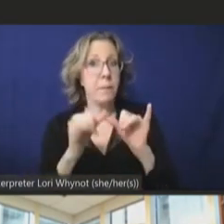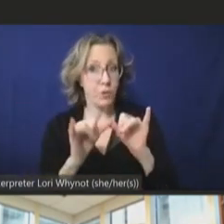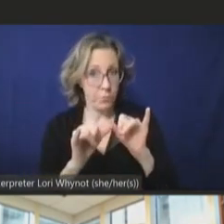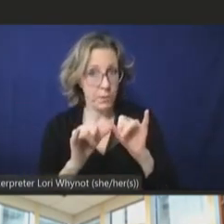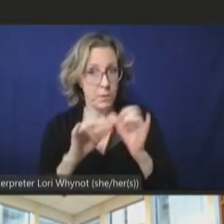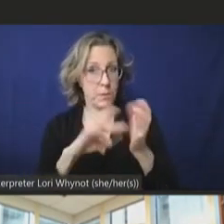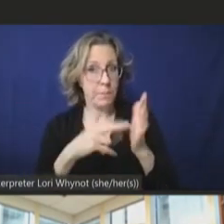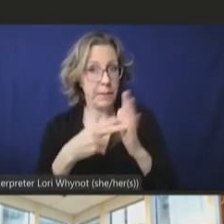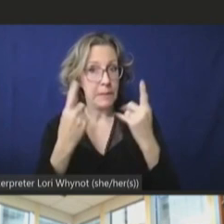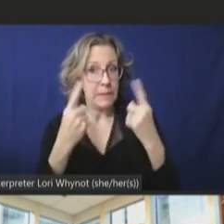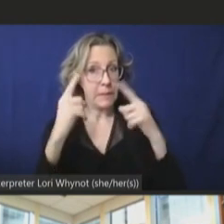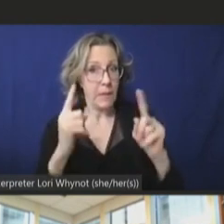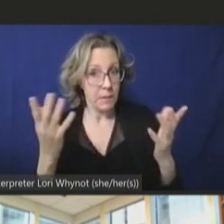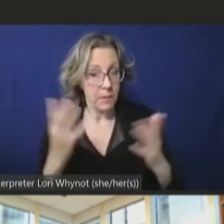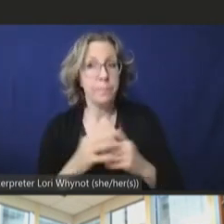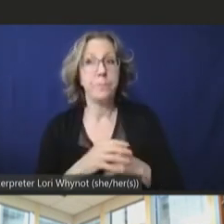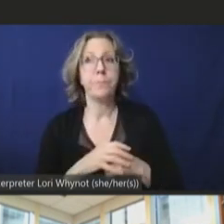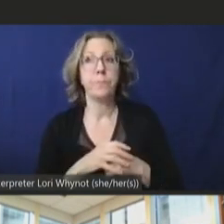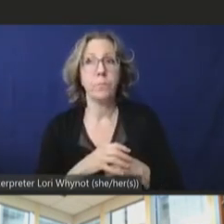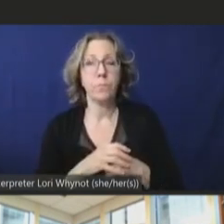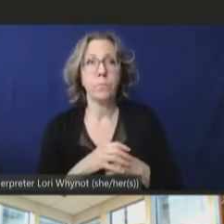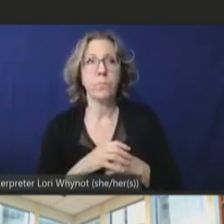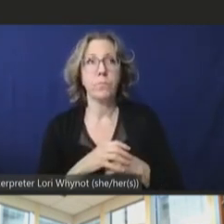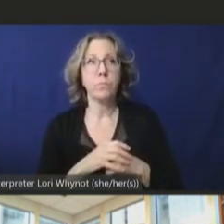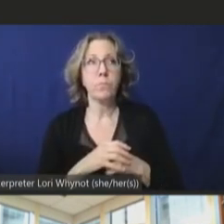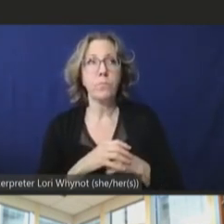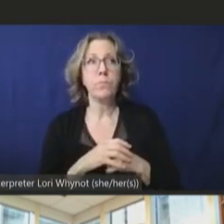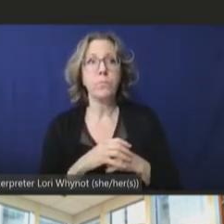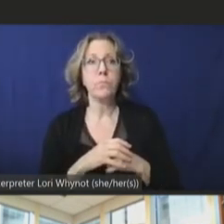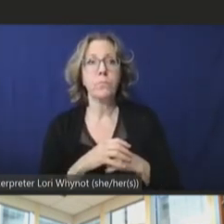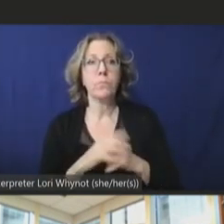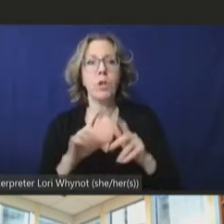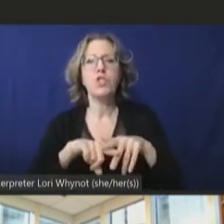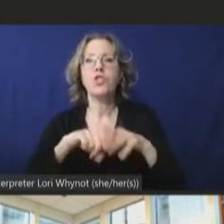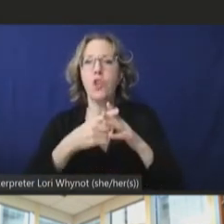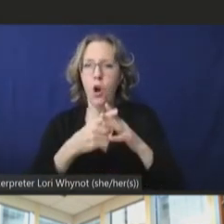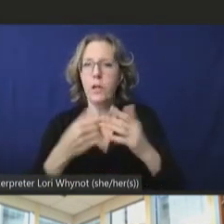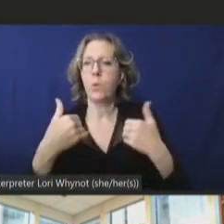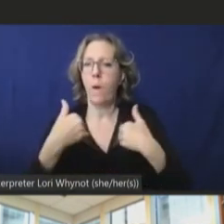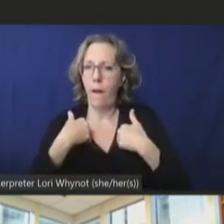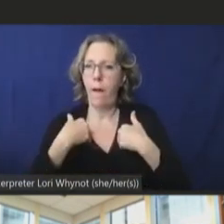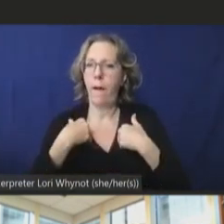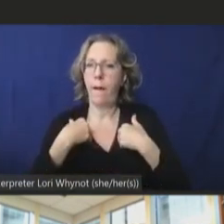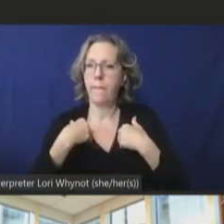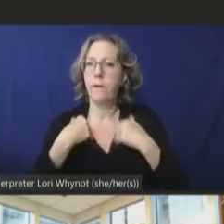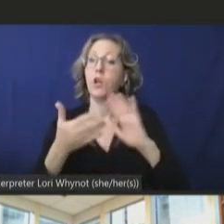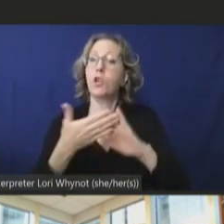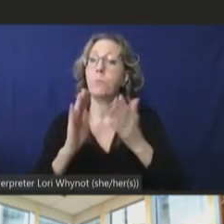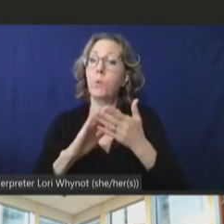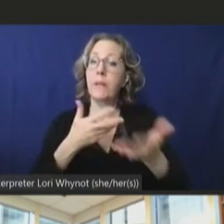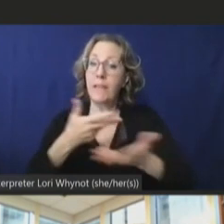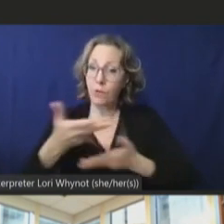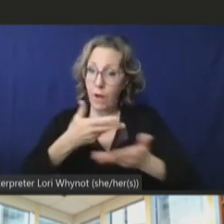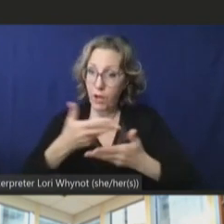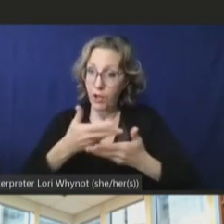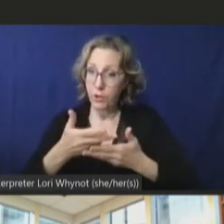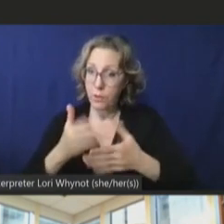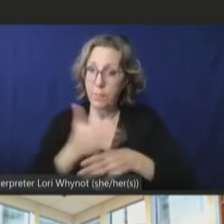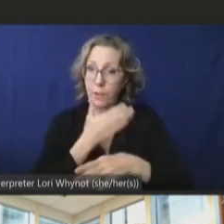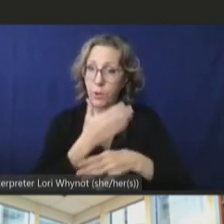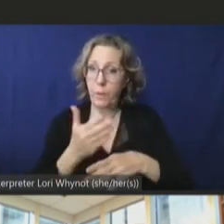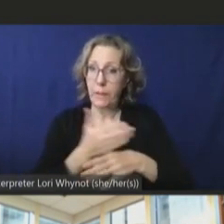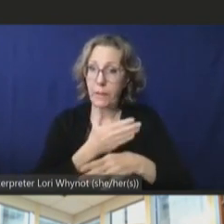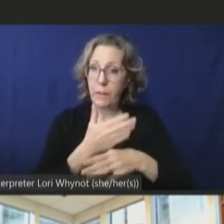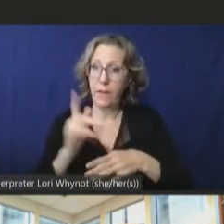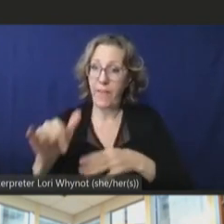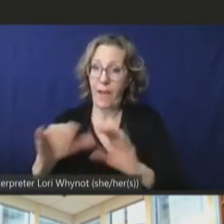obviously starting to get community interaction. between the organization and the Red Sox, which